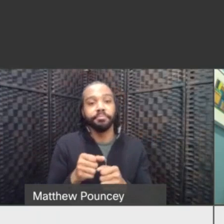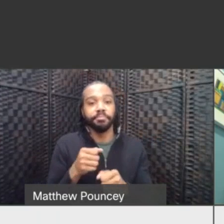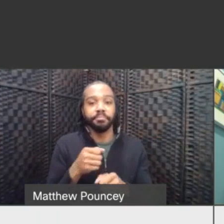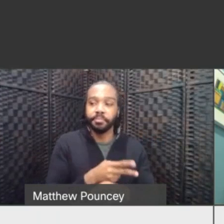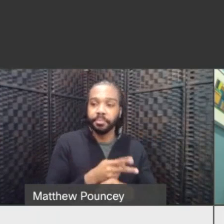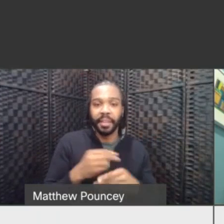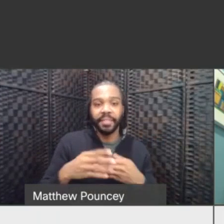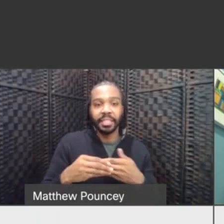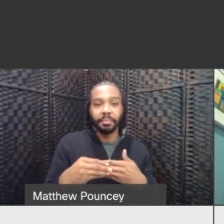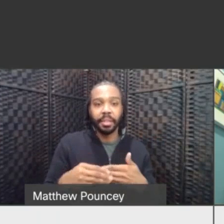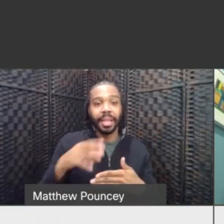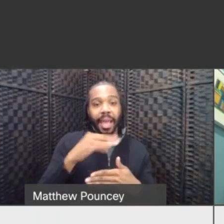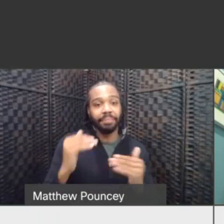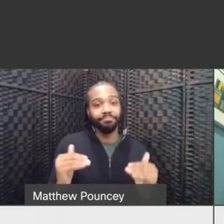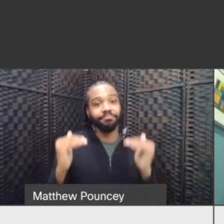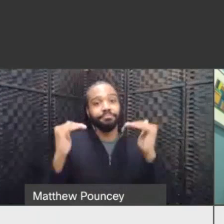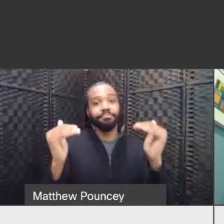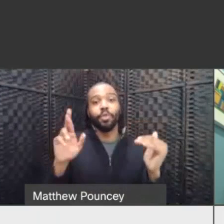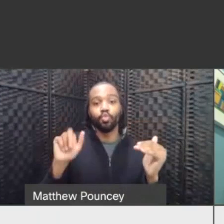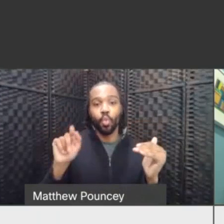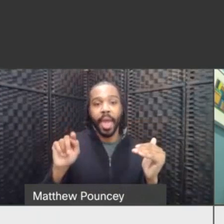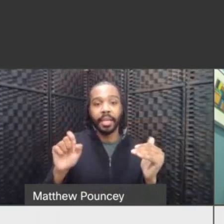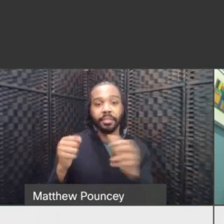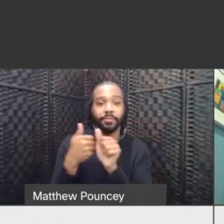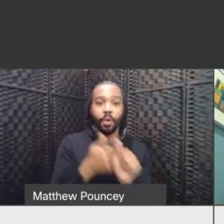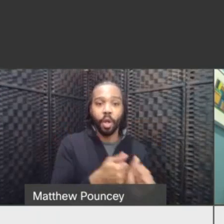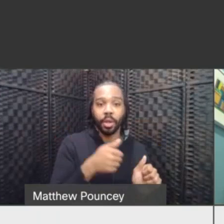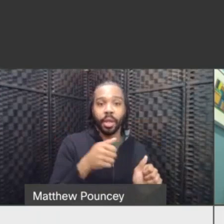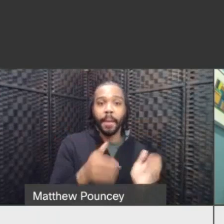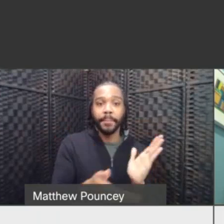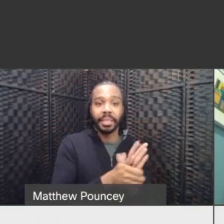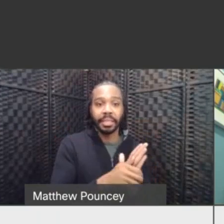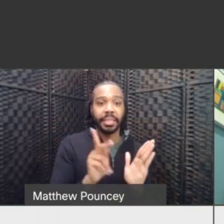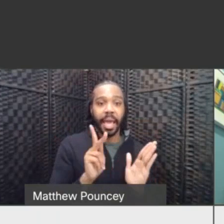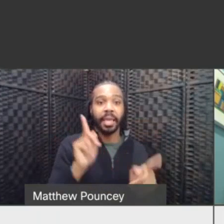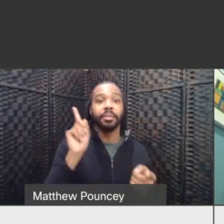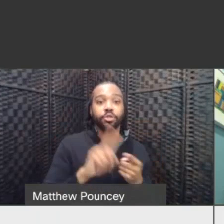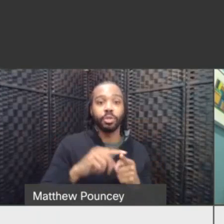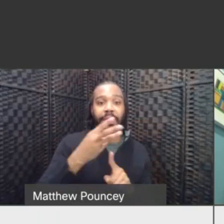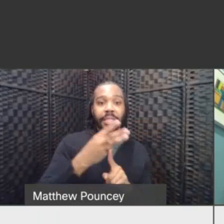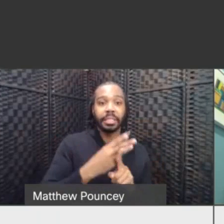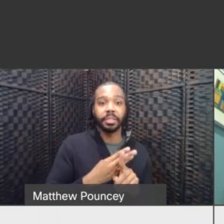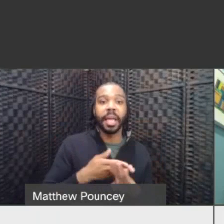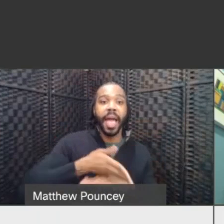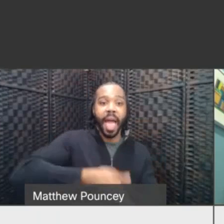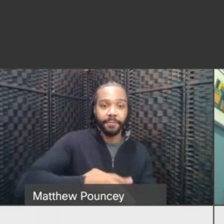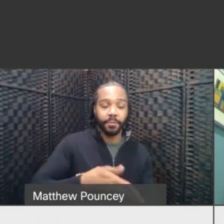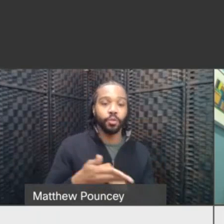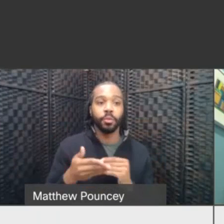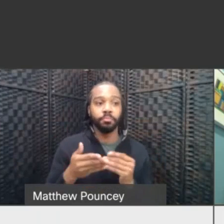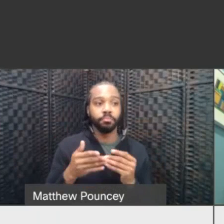enhanced rates included in our Appendix K until 6 months after the federal public health emergency ends. And so